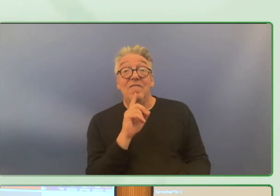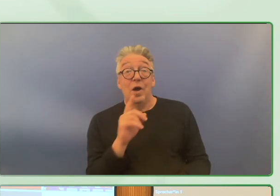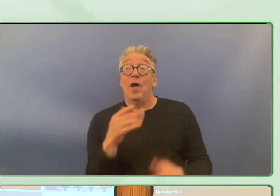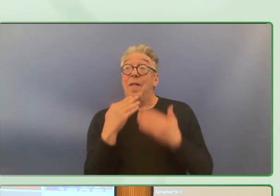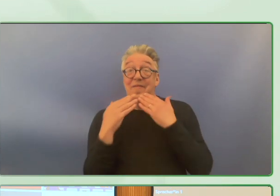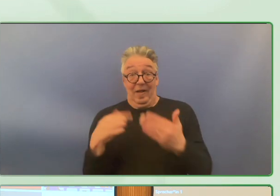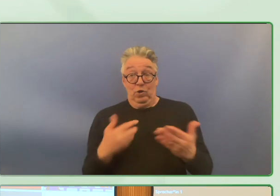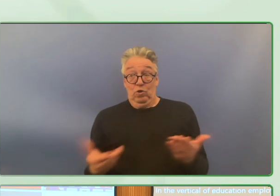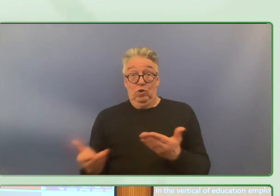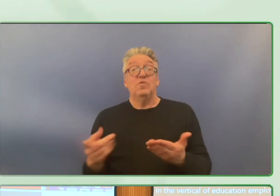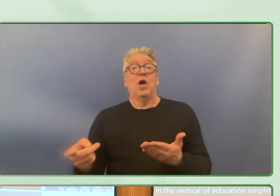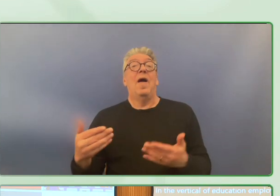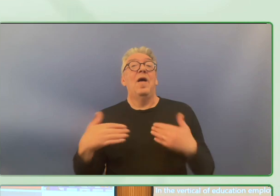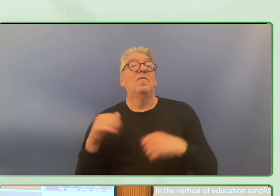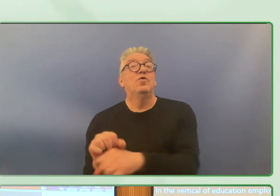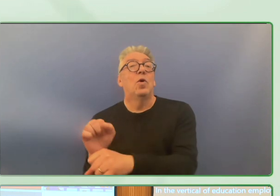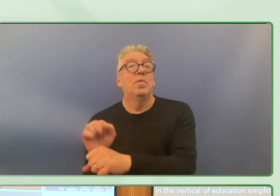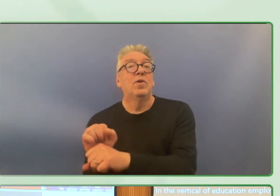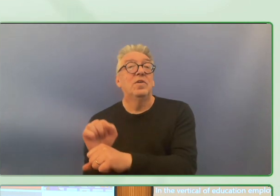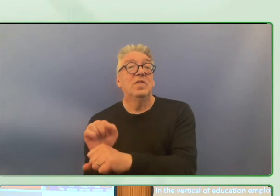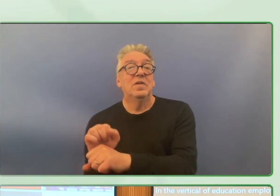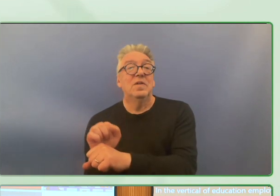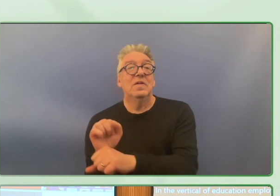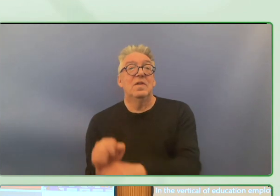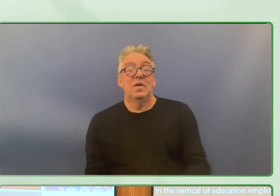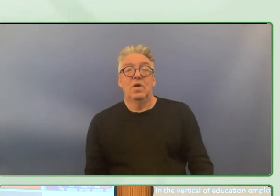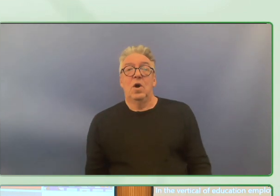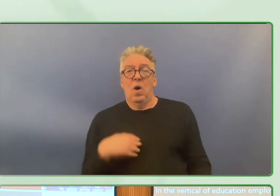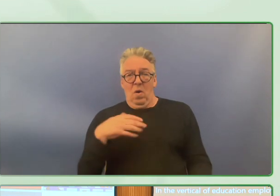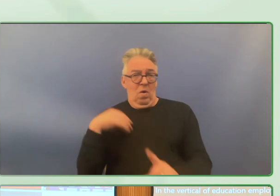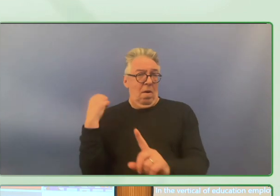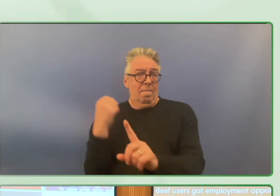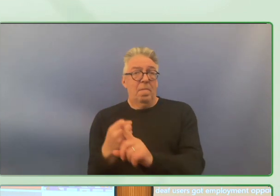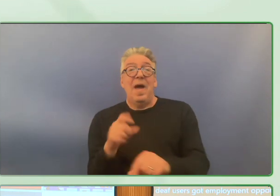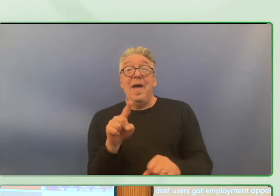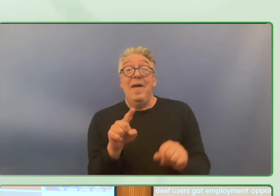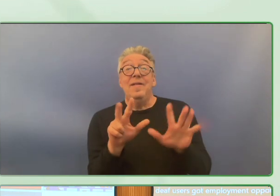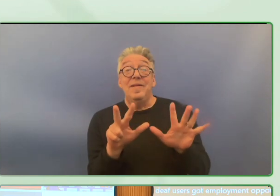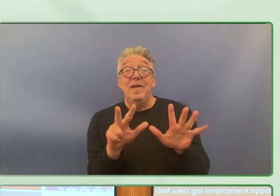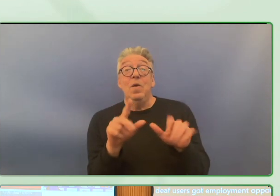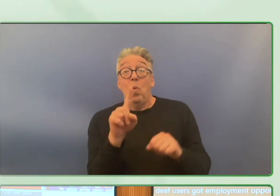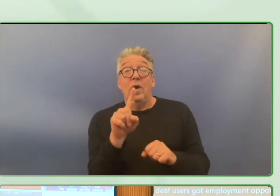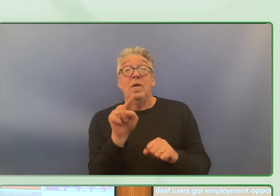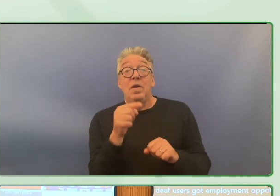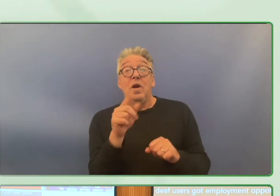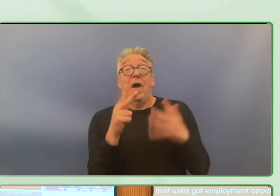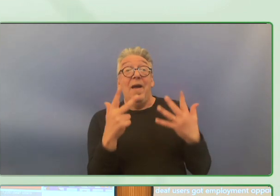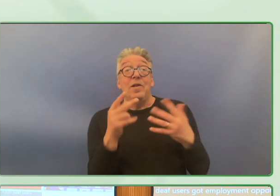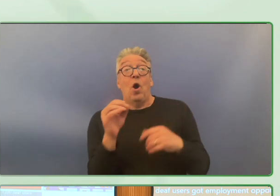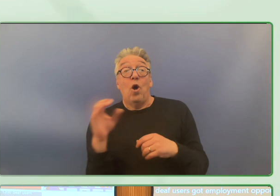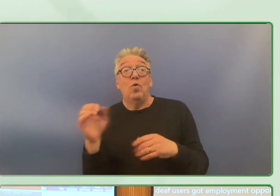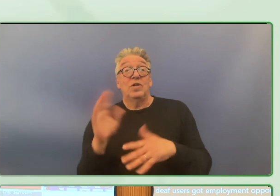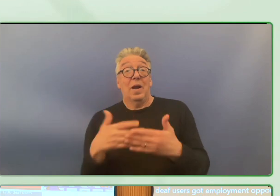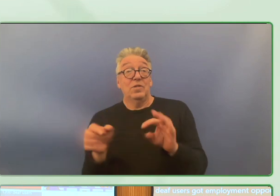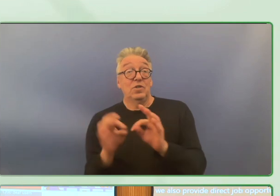We also provide direct job opportunities to 1,800 sign language interpreters, and we have rendered 1.5 million minutes of